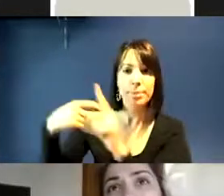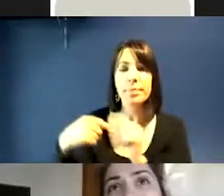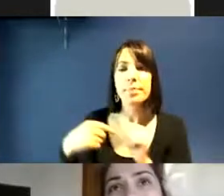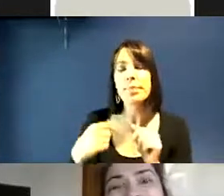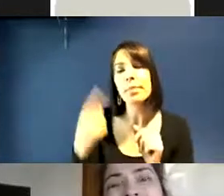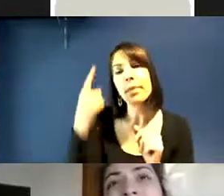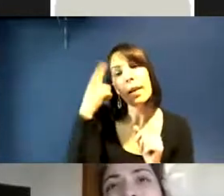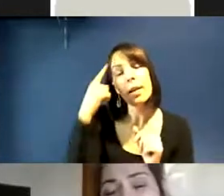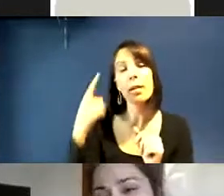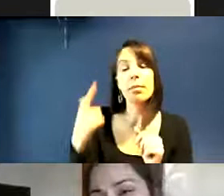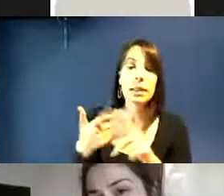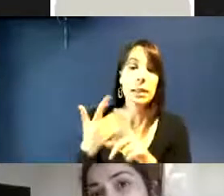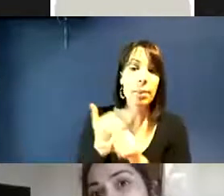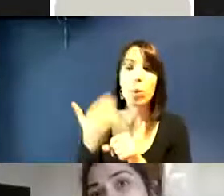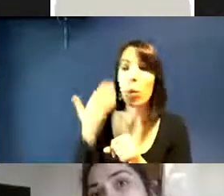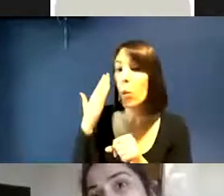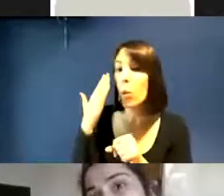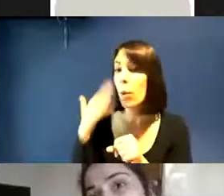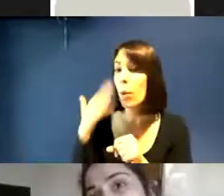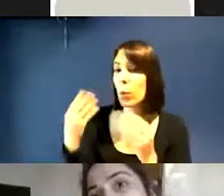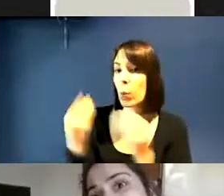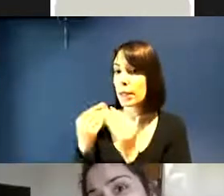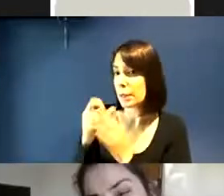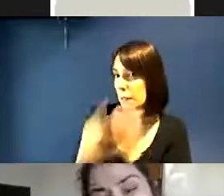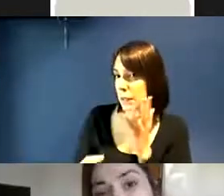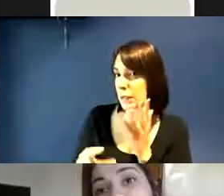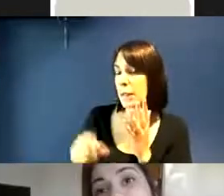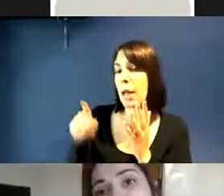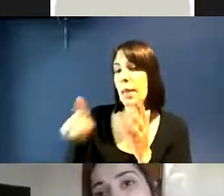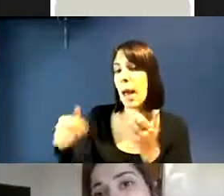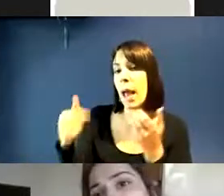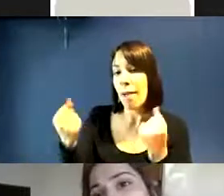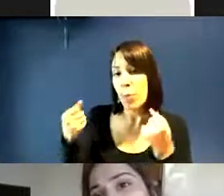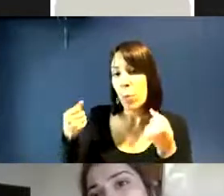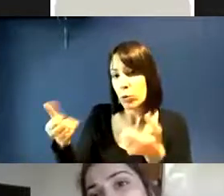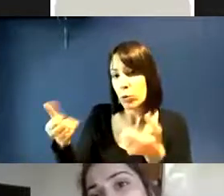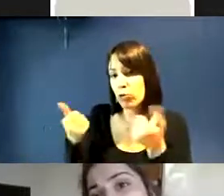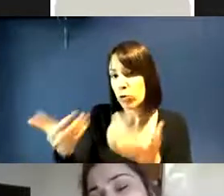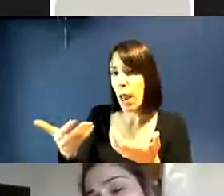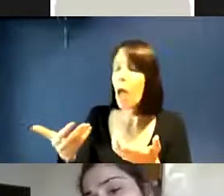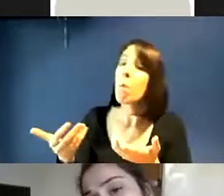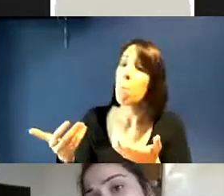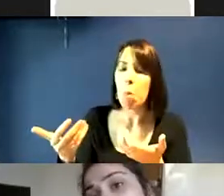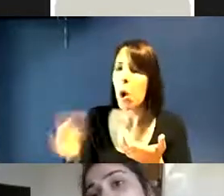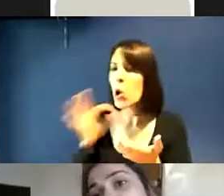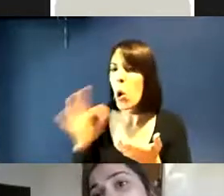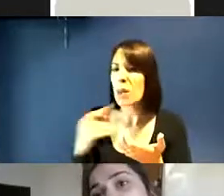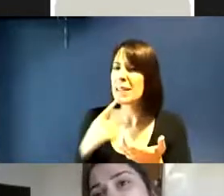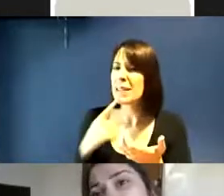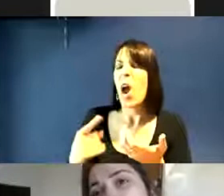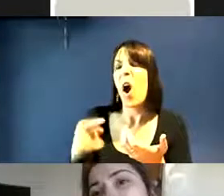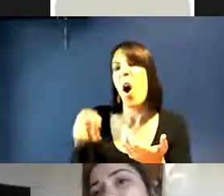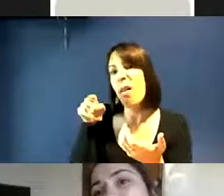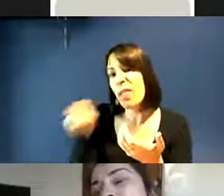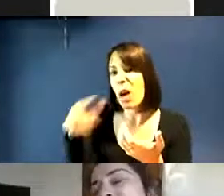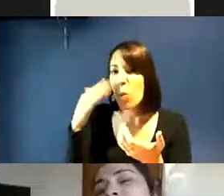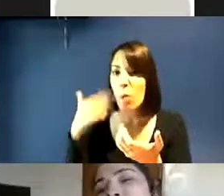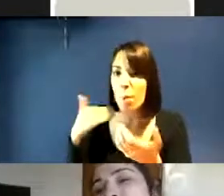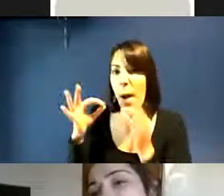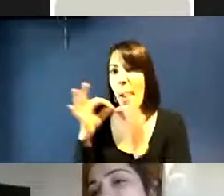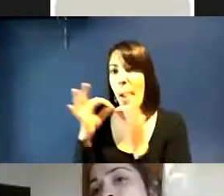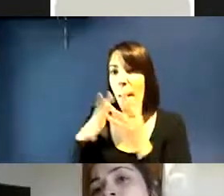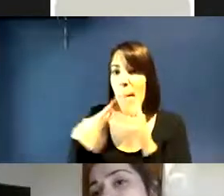in wheelchairs, instead of using wheelchair bound to describe us, because we're not, use wheelchair